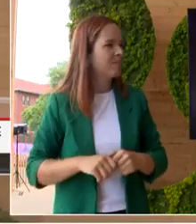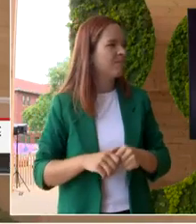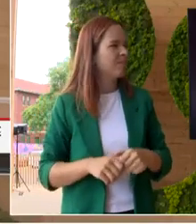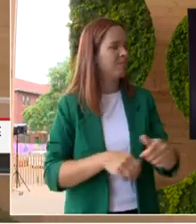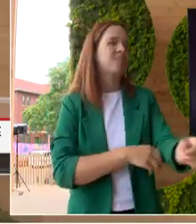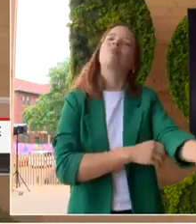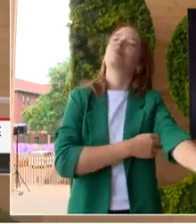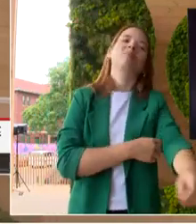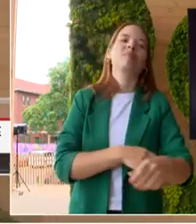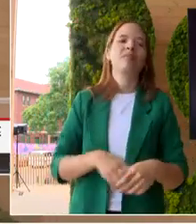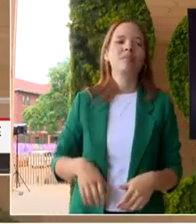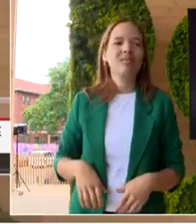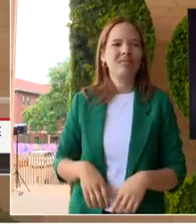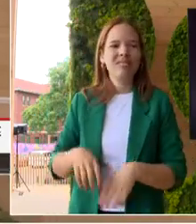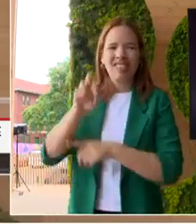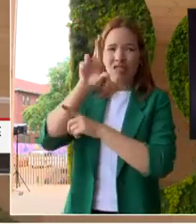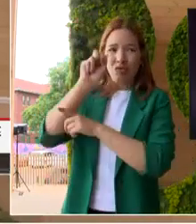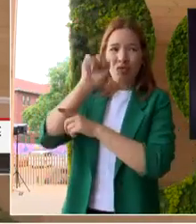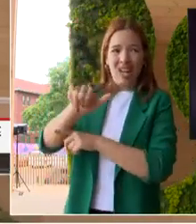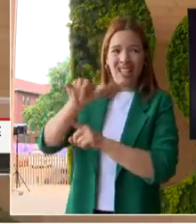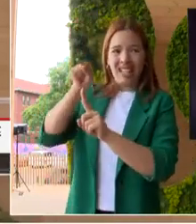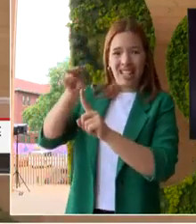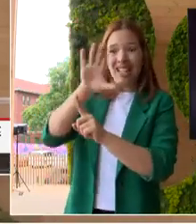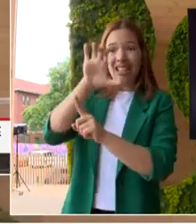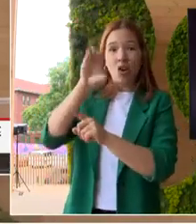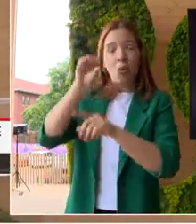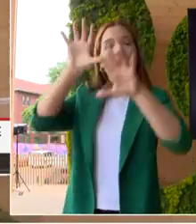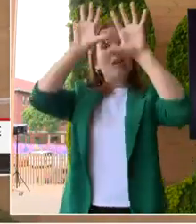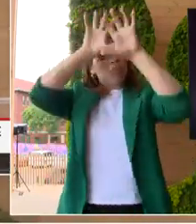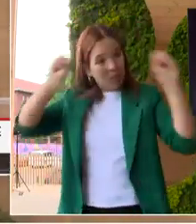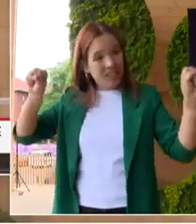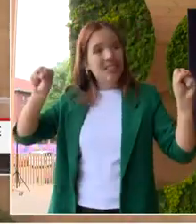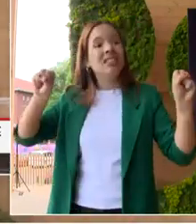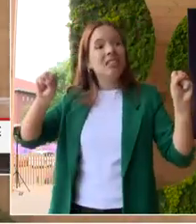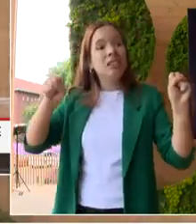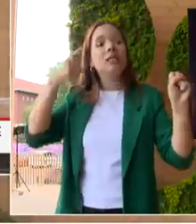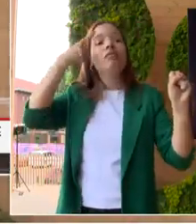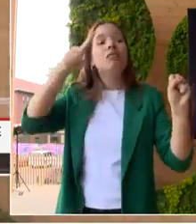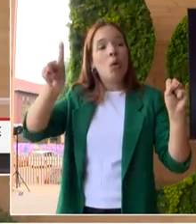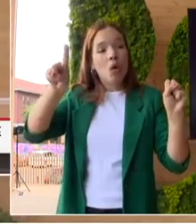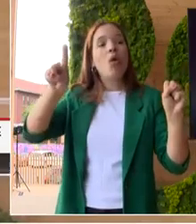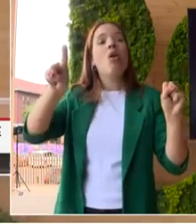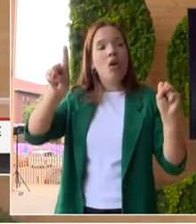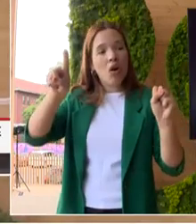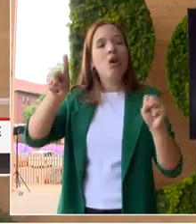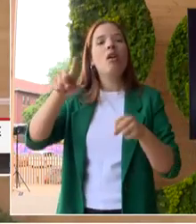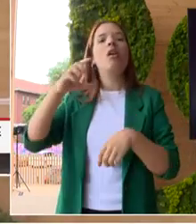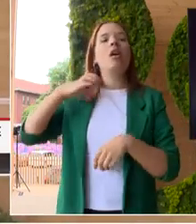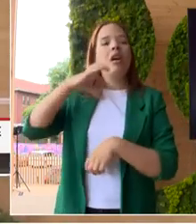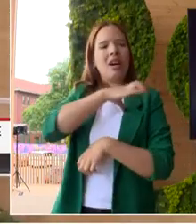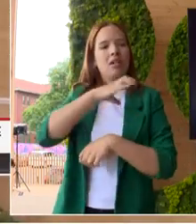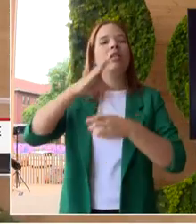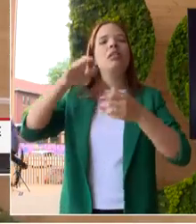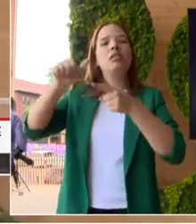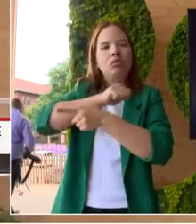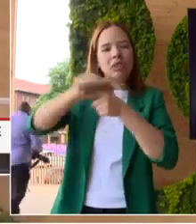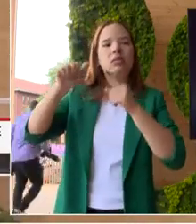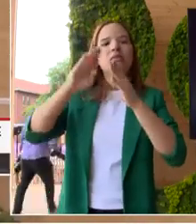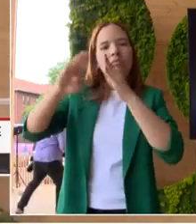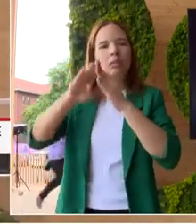Monica is the CEO and president of the Congress Heights Training and Community Development